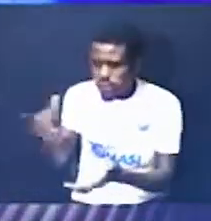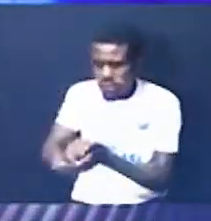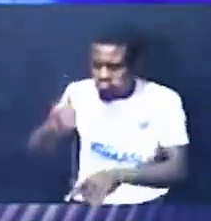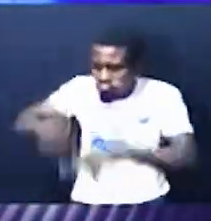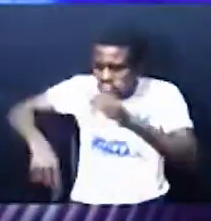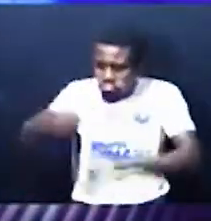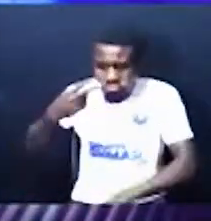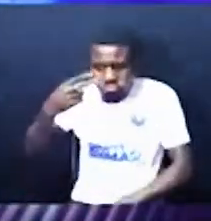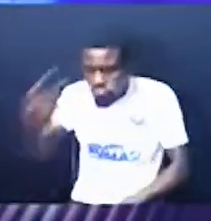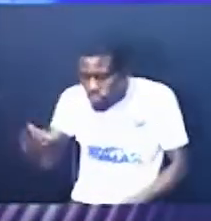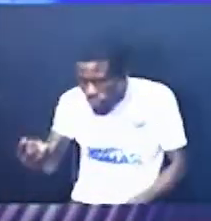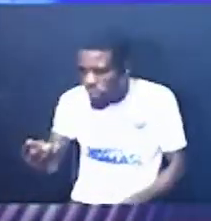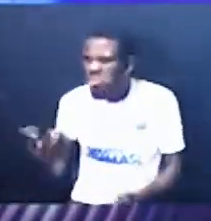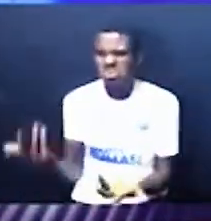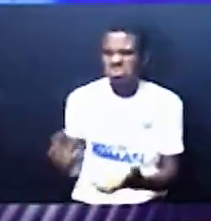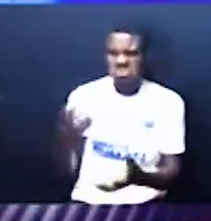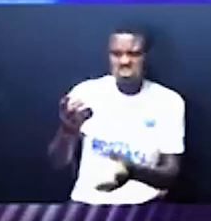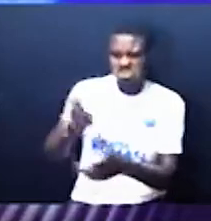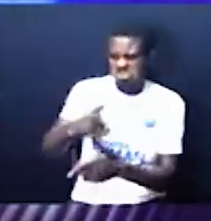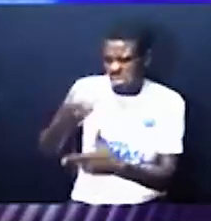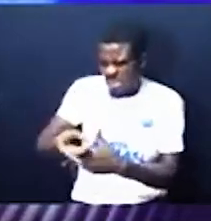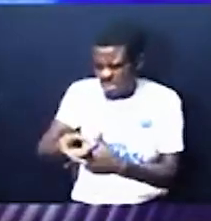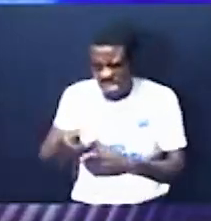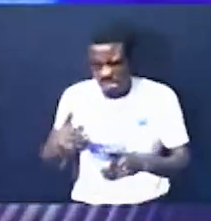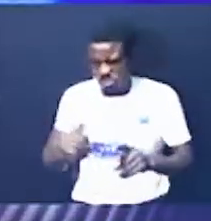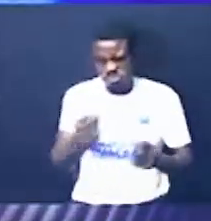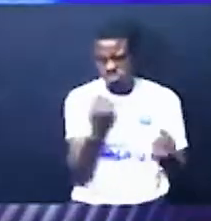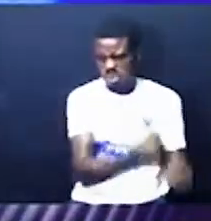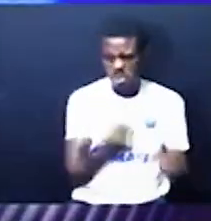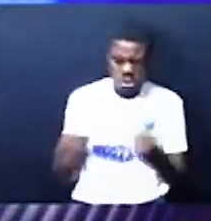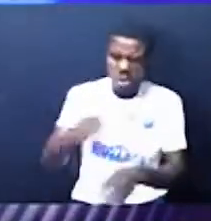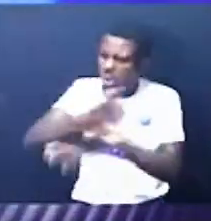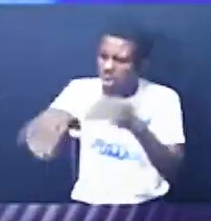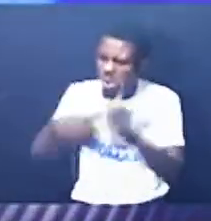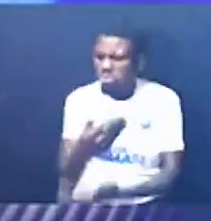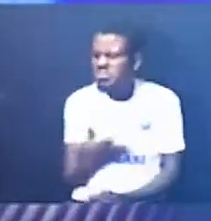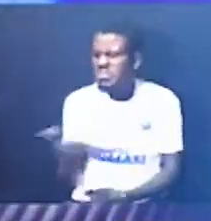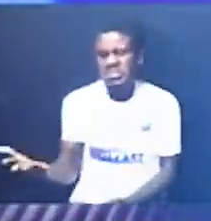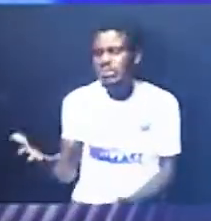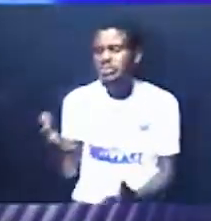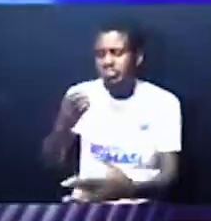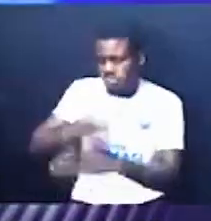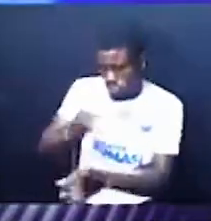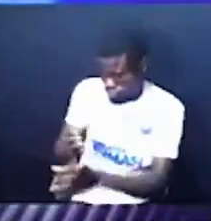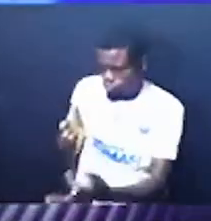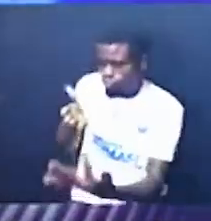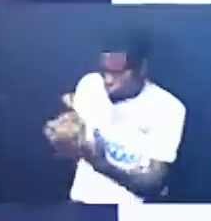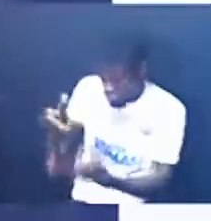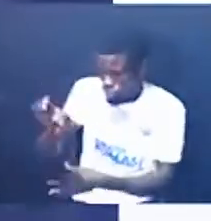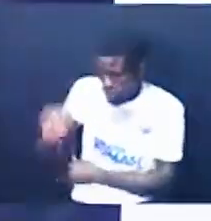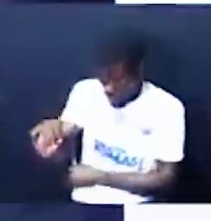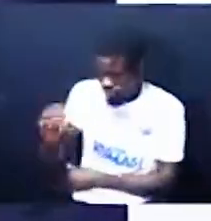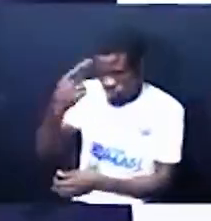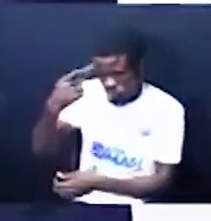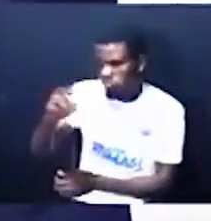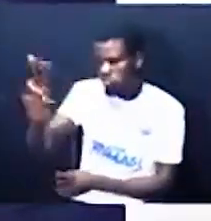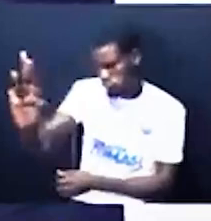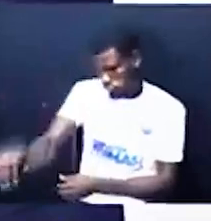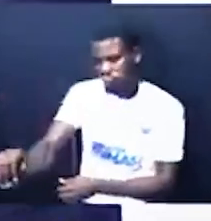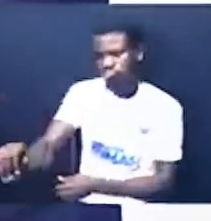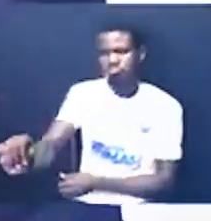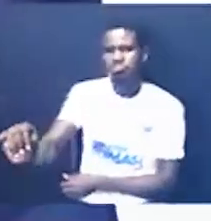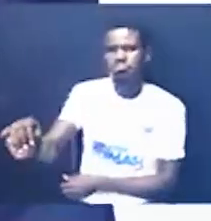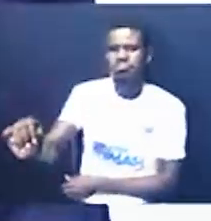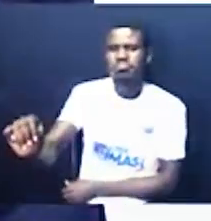or rulers or authorities. All things have been created through him and for him. Now, if we say ni mu ano obo no me